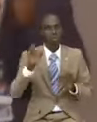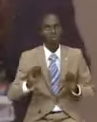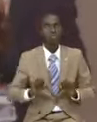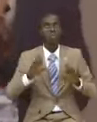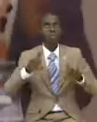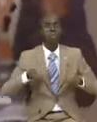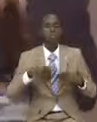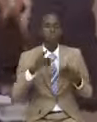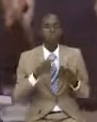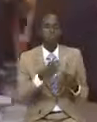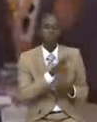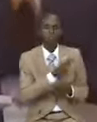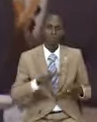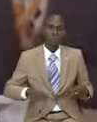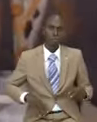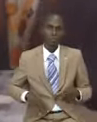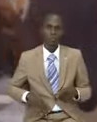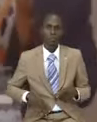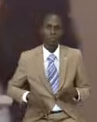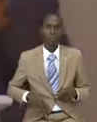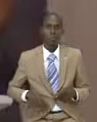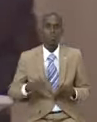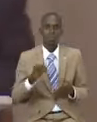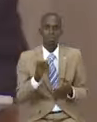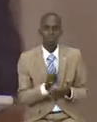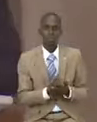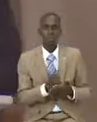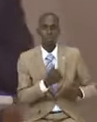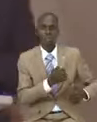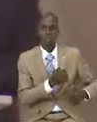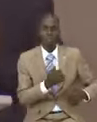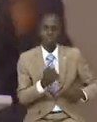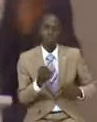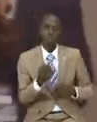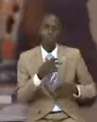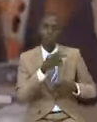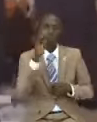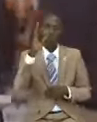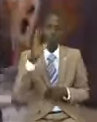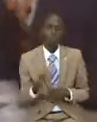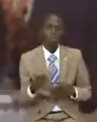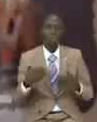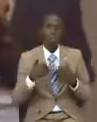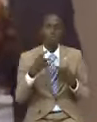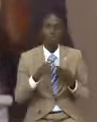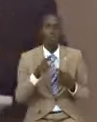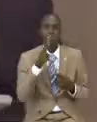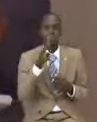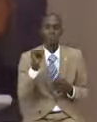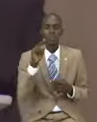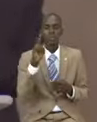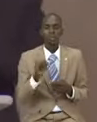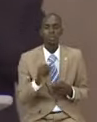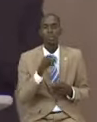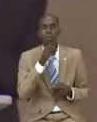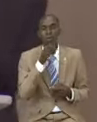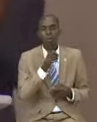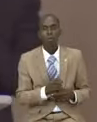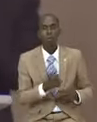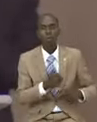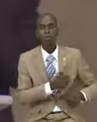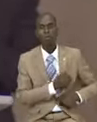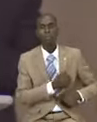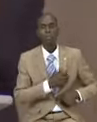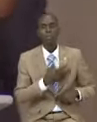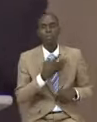Jesus Christ. Actually, that pastor happened to be an old soldier. And